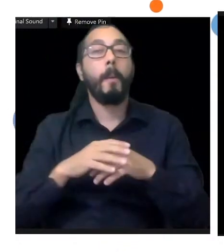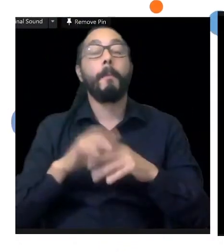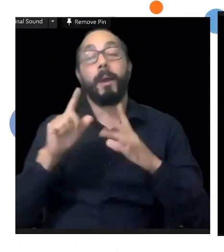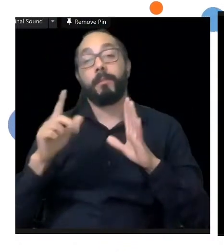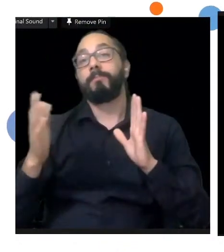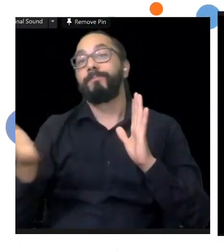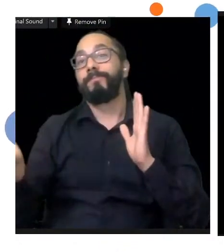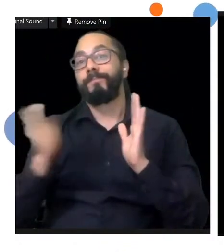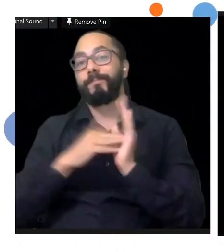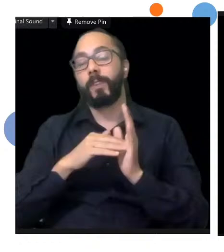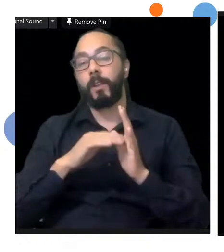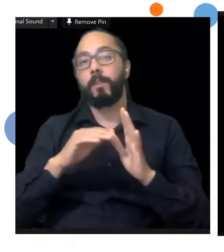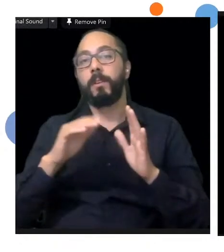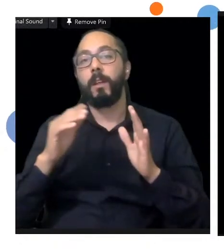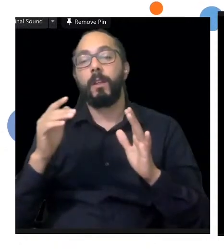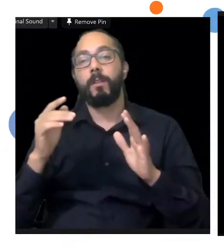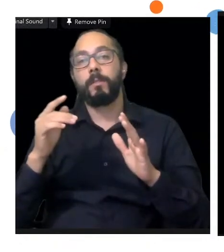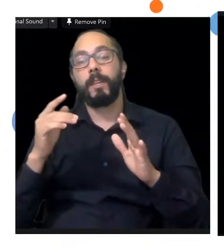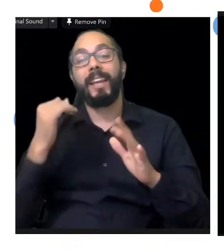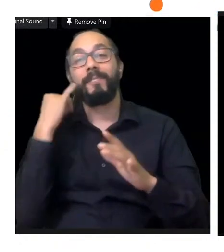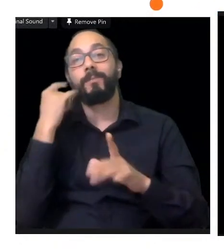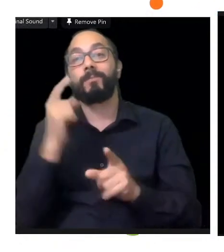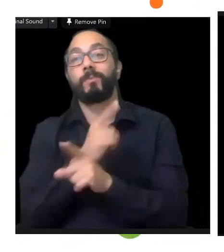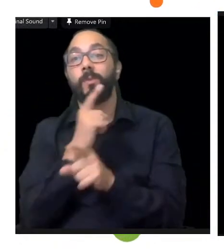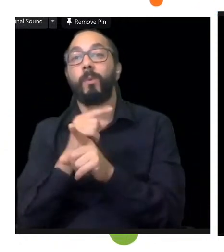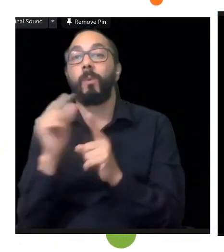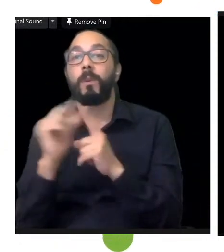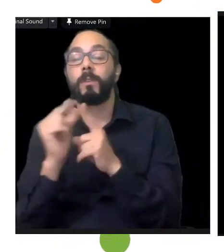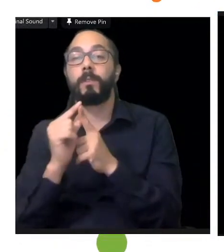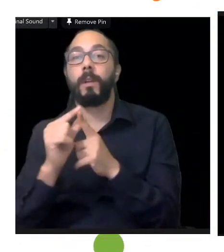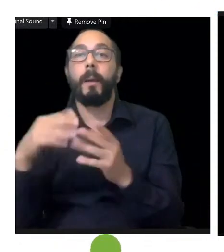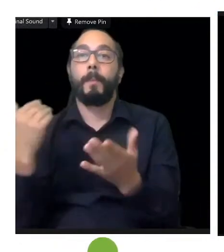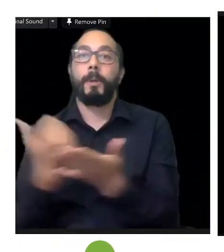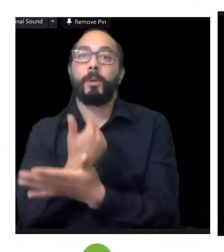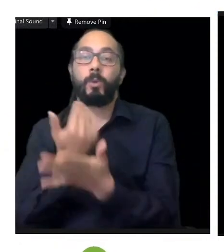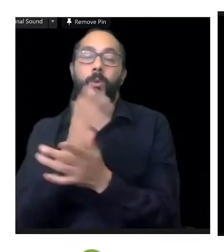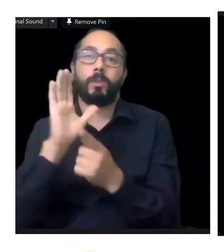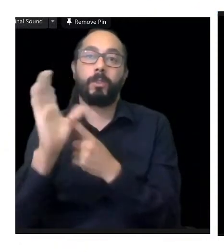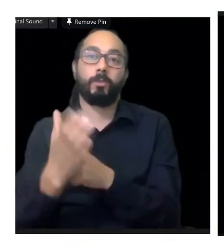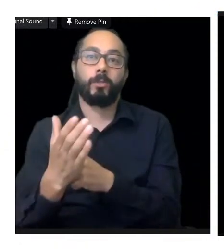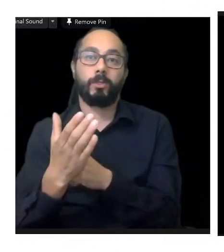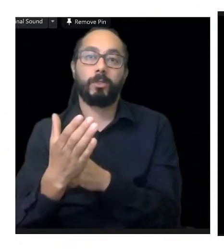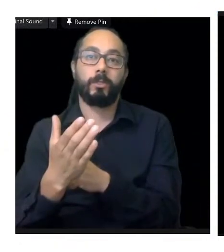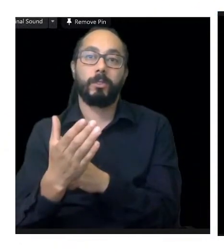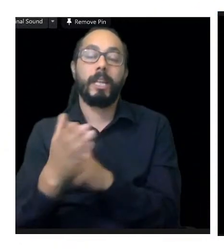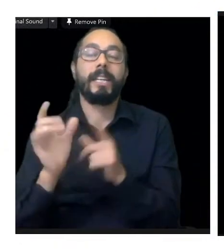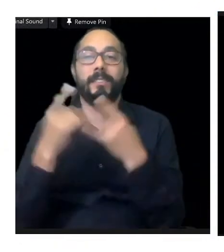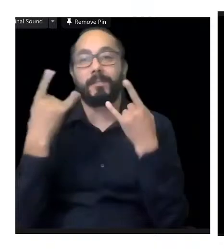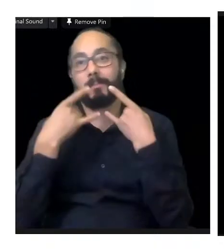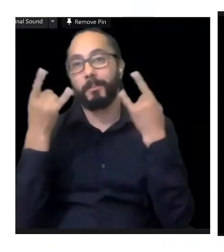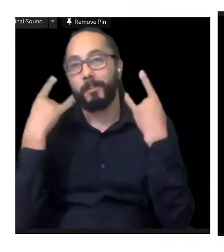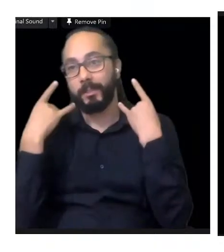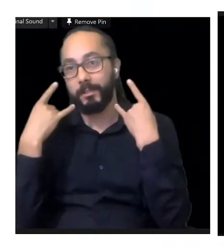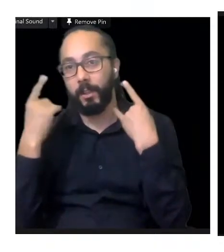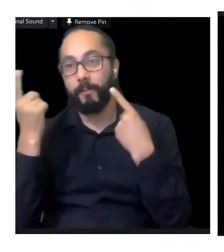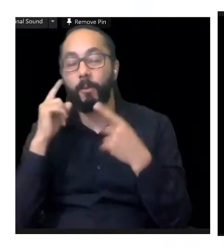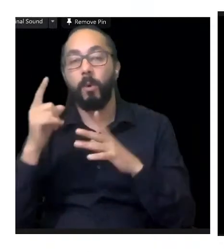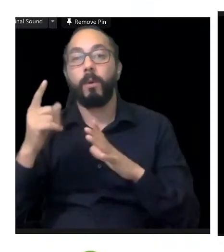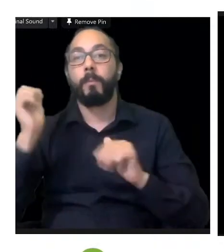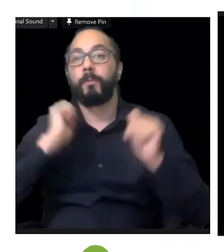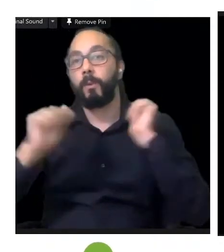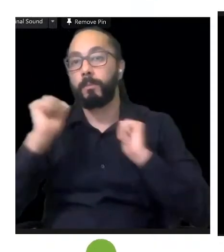part of the, I don't know what the right word is, but the new culture of attendance for culture and arts performances